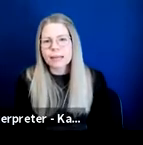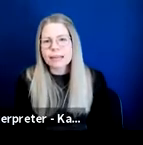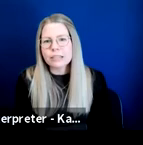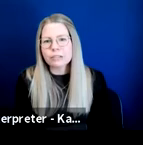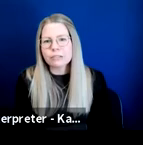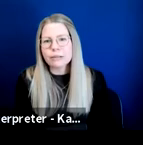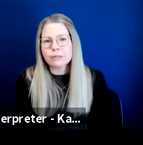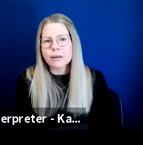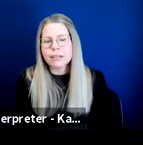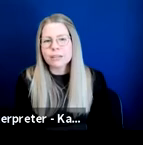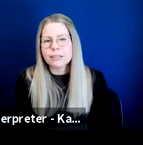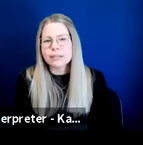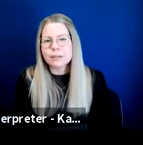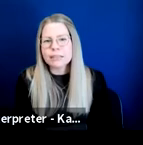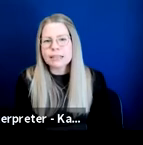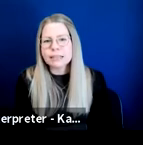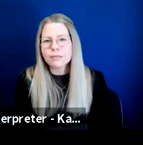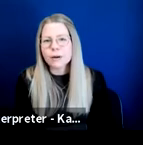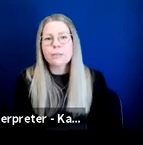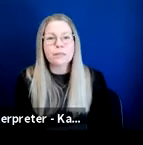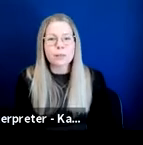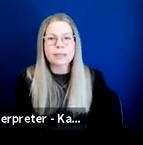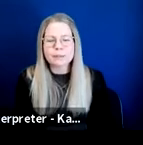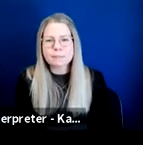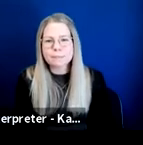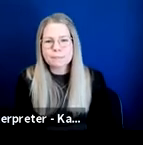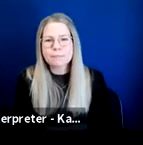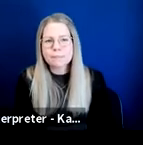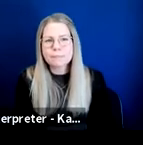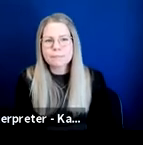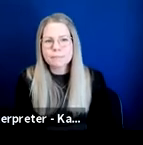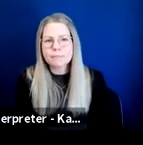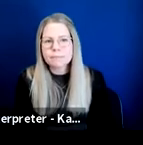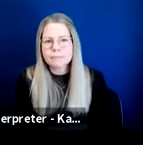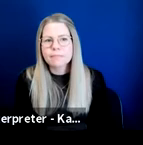So I would like to improve my English skills, and Marcy is asking from where? From the Philippines.